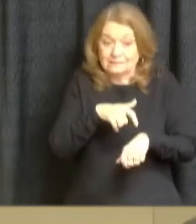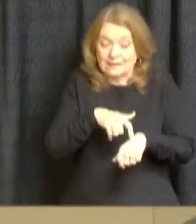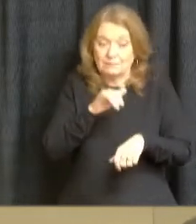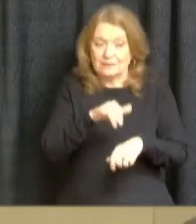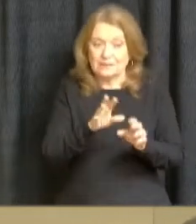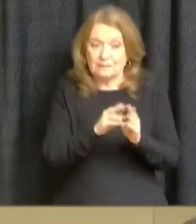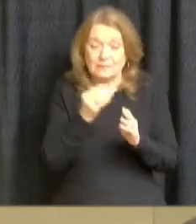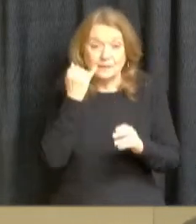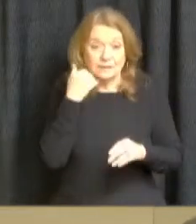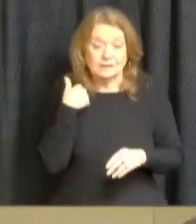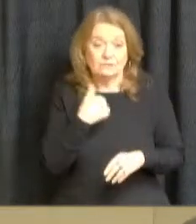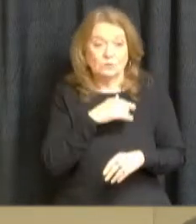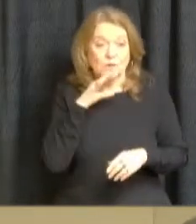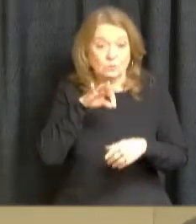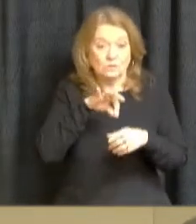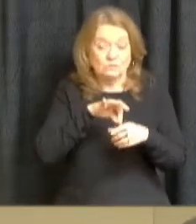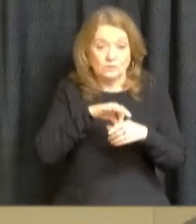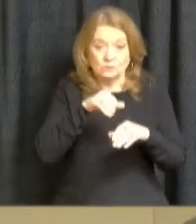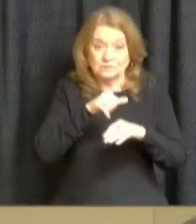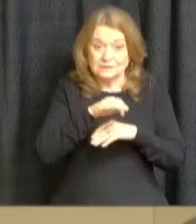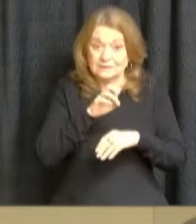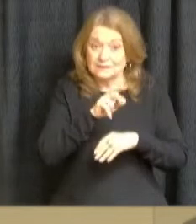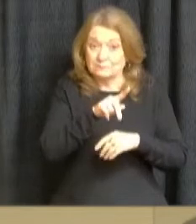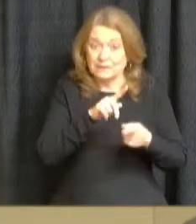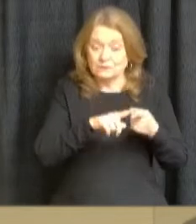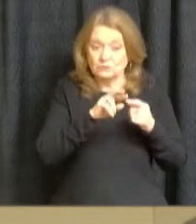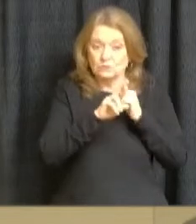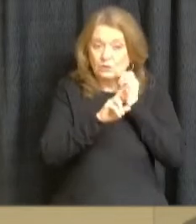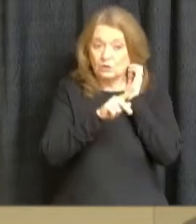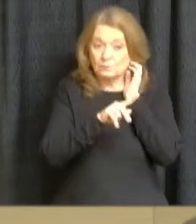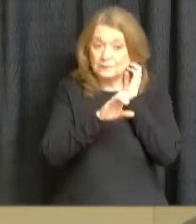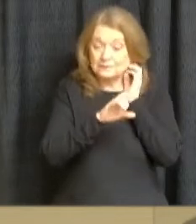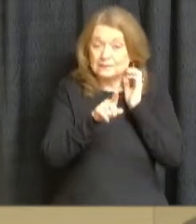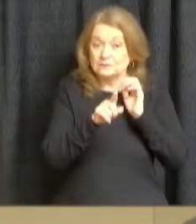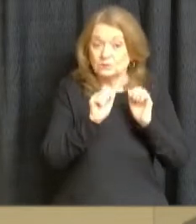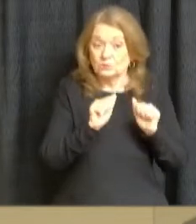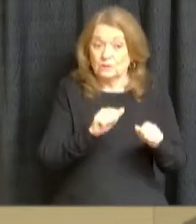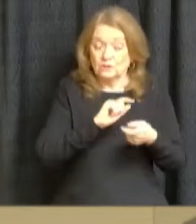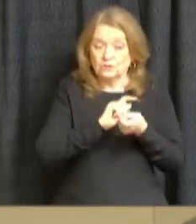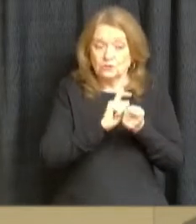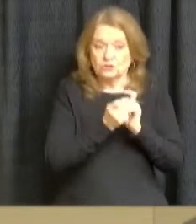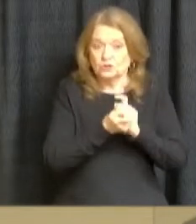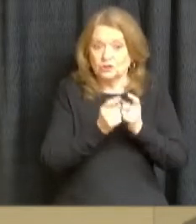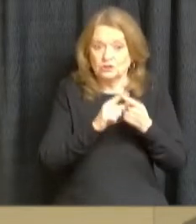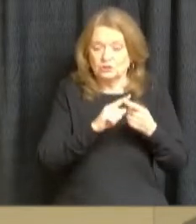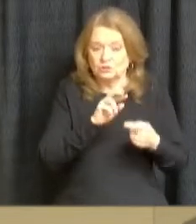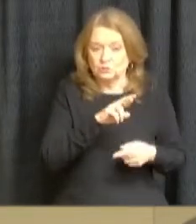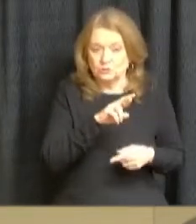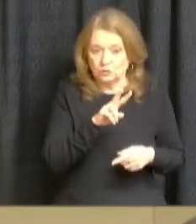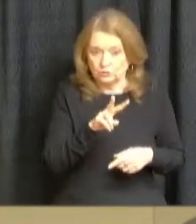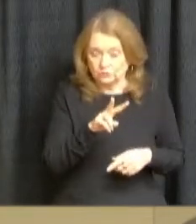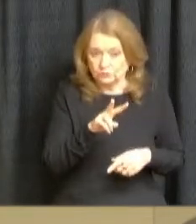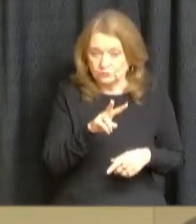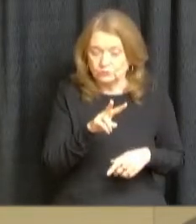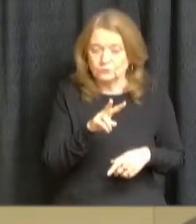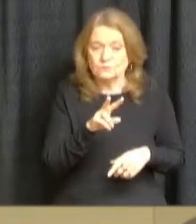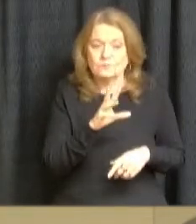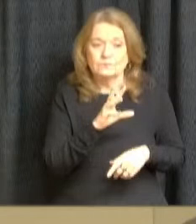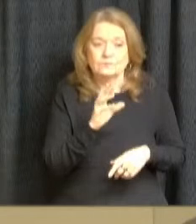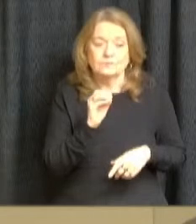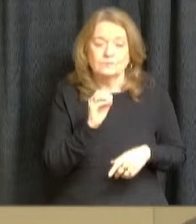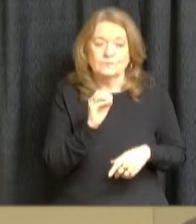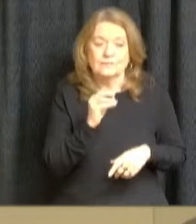that meeting if we would vote to send this back to the RPC, just so he could change it to an R2.